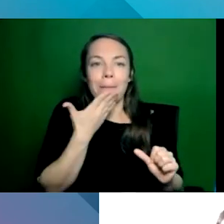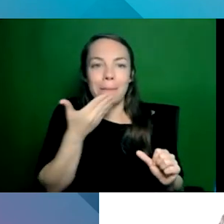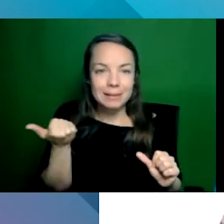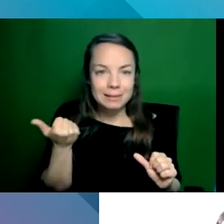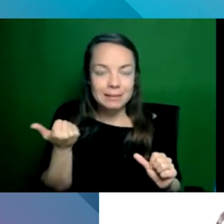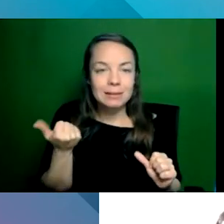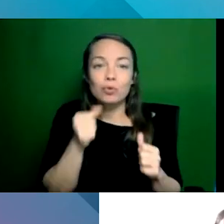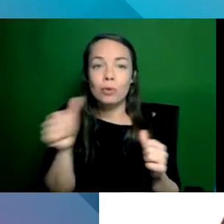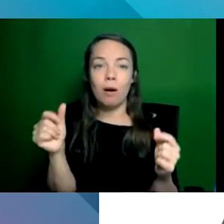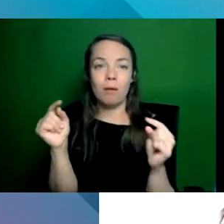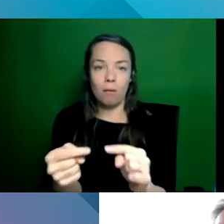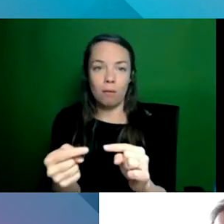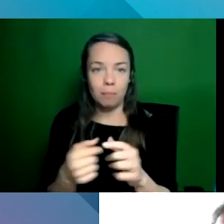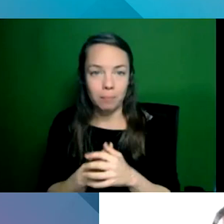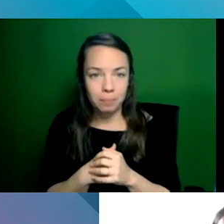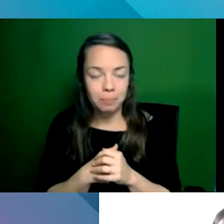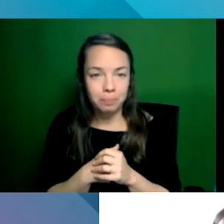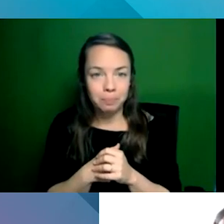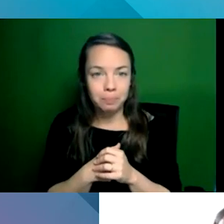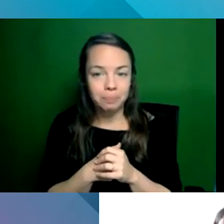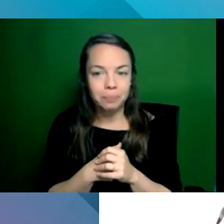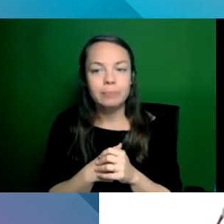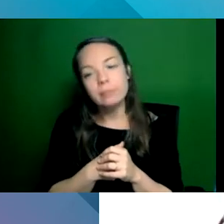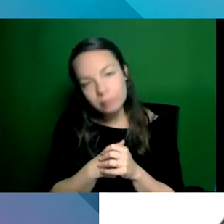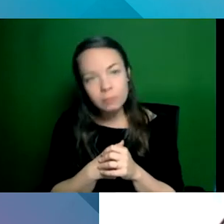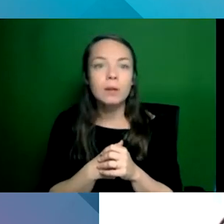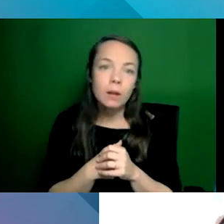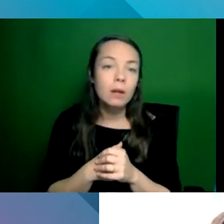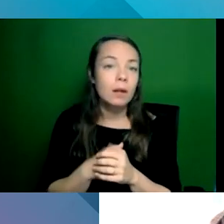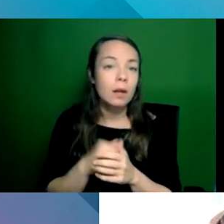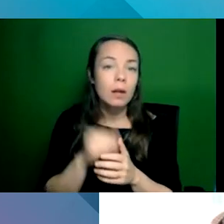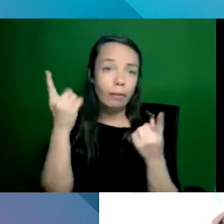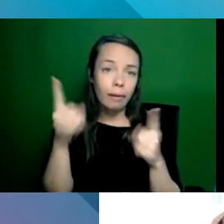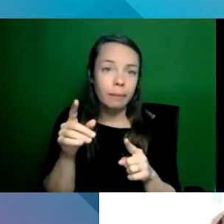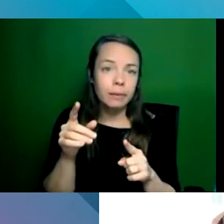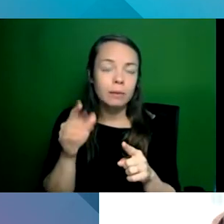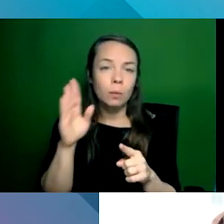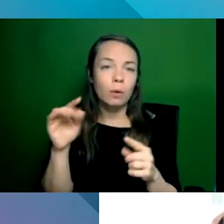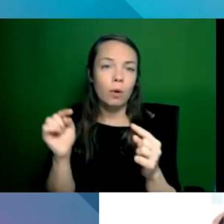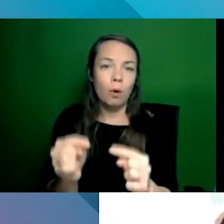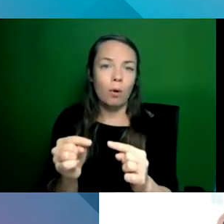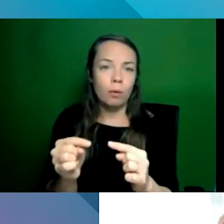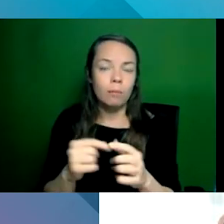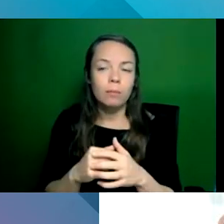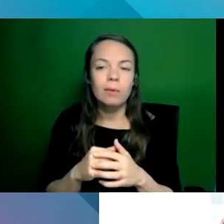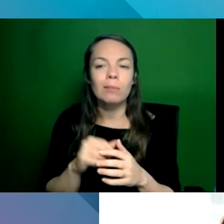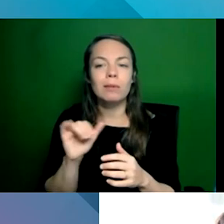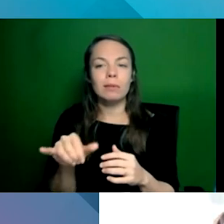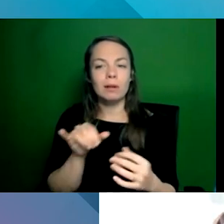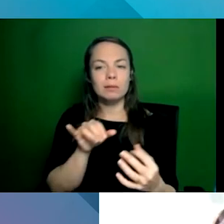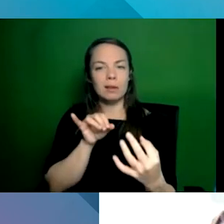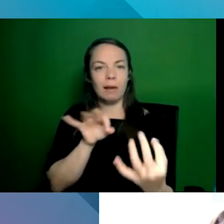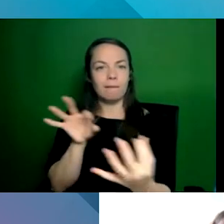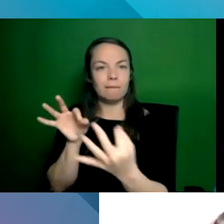not harm. And because it is, we're invariably going to harm. But that's also because it's a feedback system with the systems